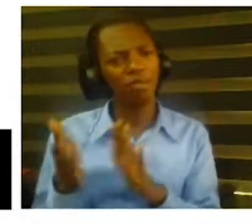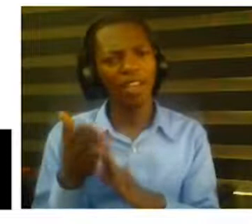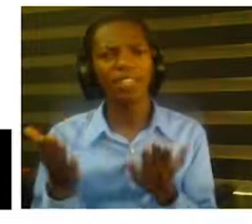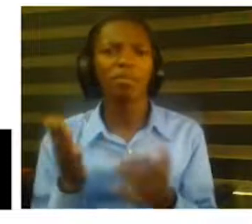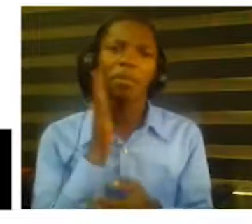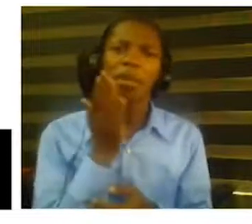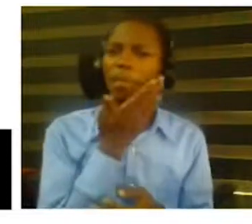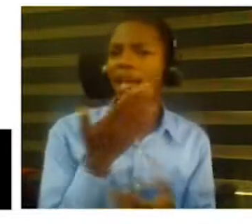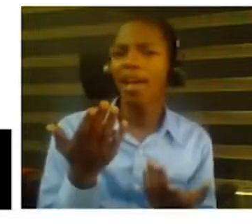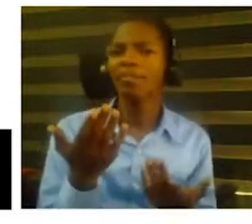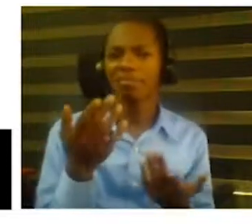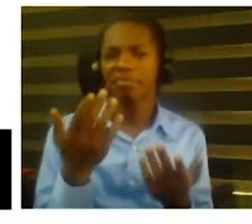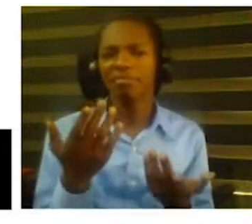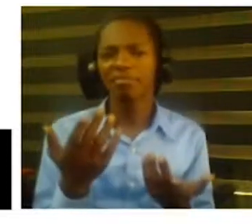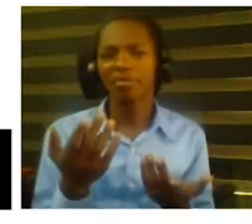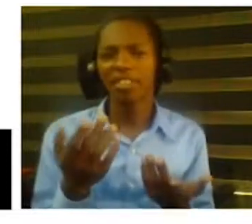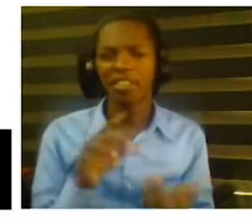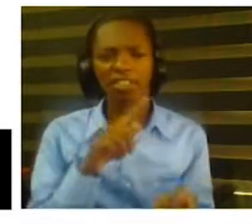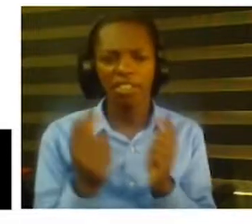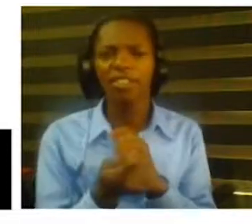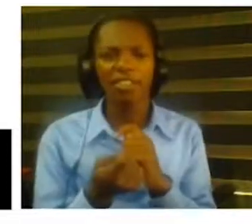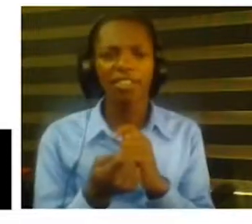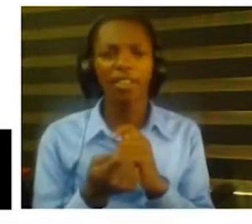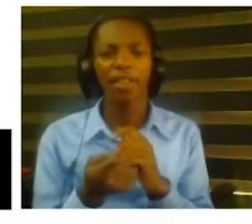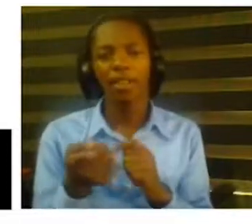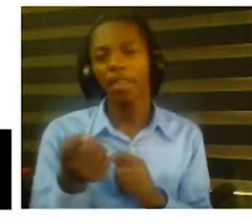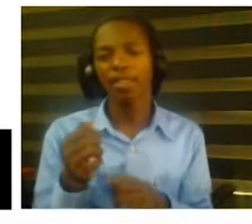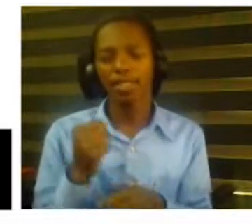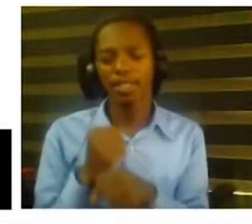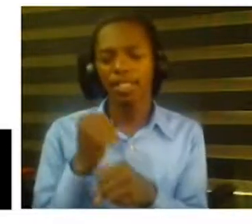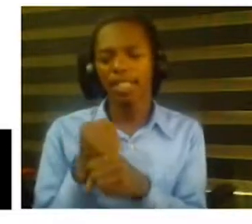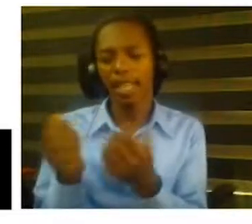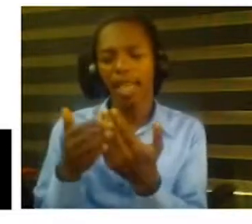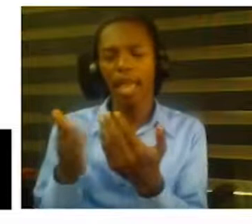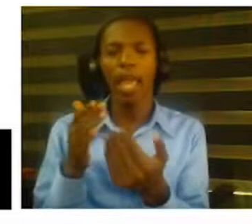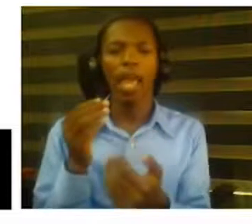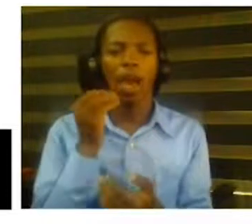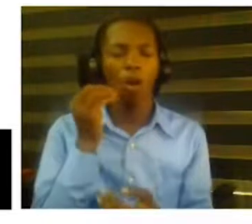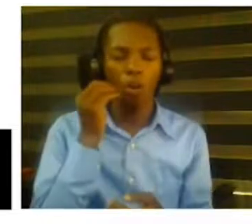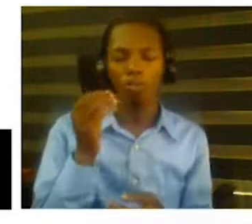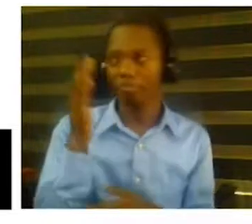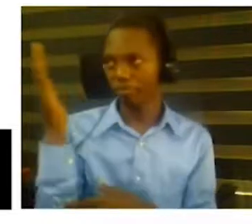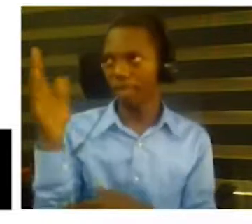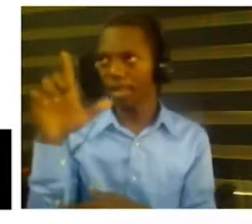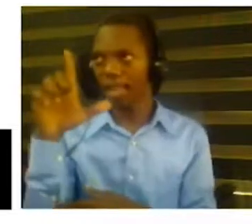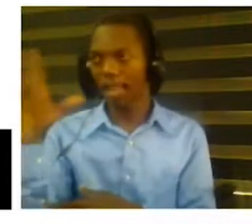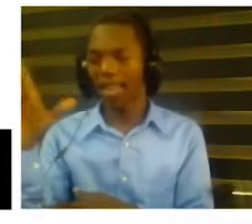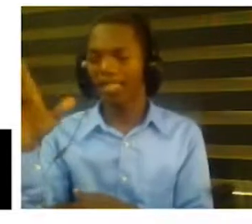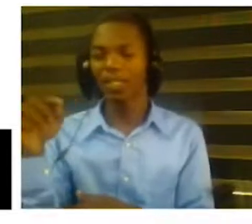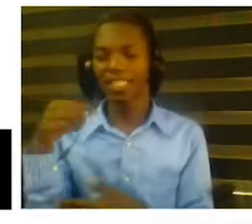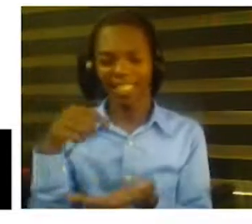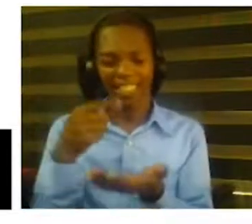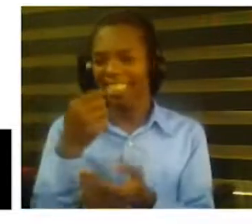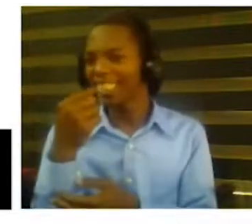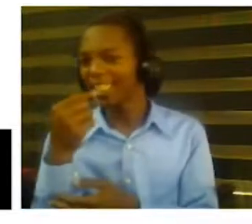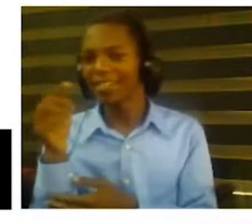life? This was some work we did in care homes. On the left, you see white food on a white plate, and it's very difficult for